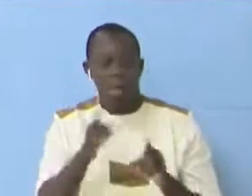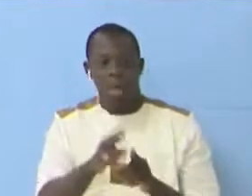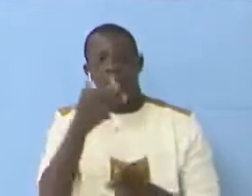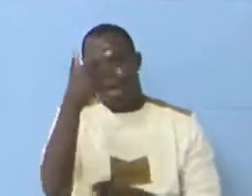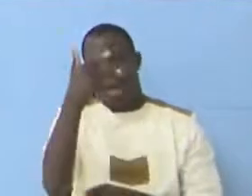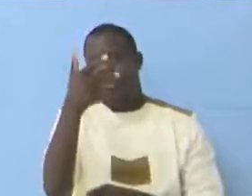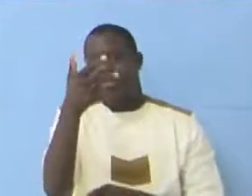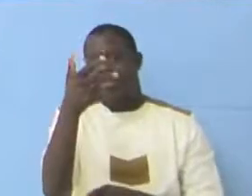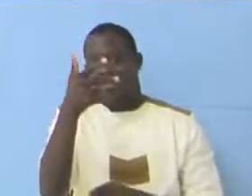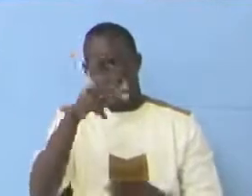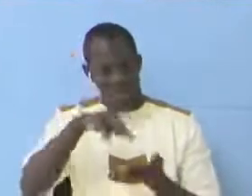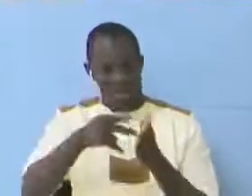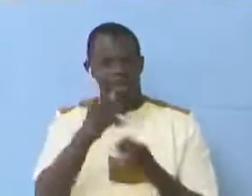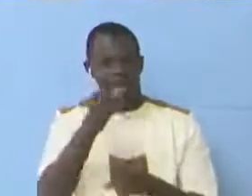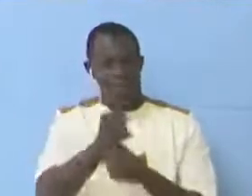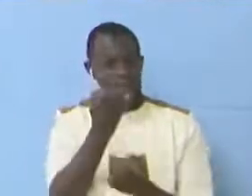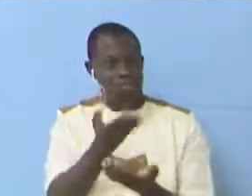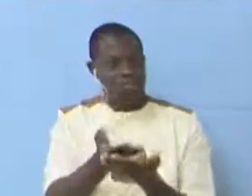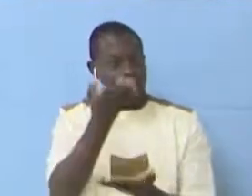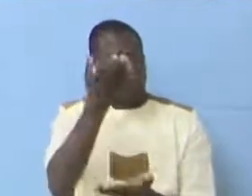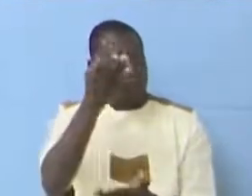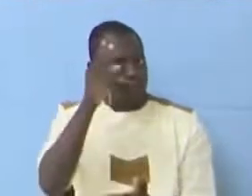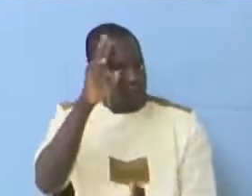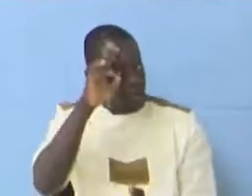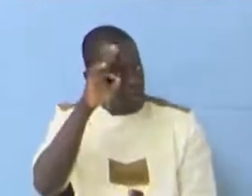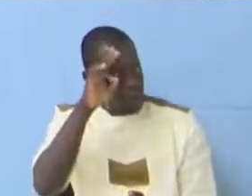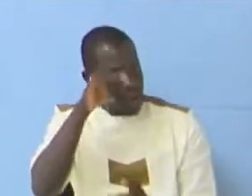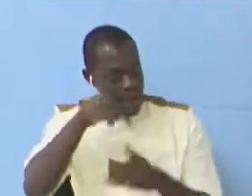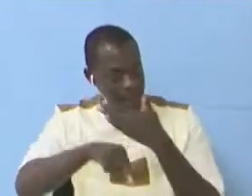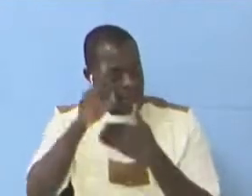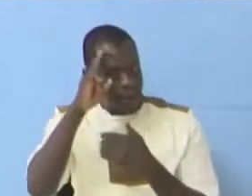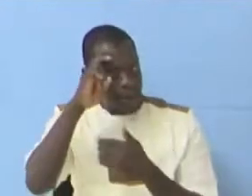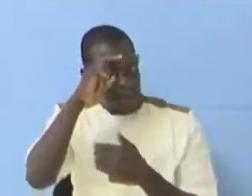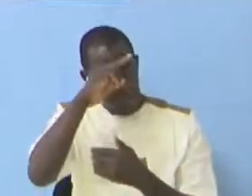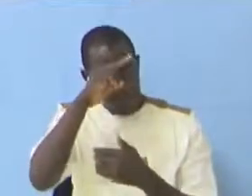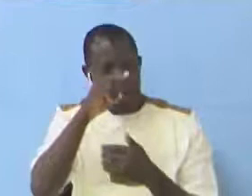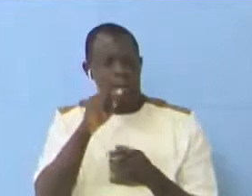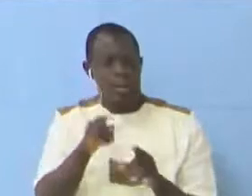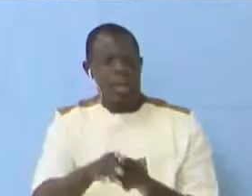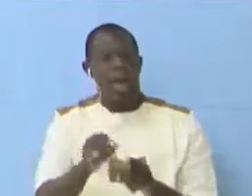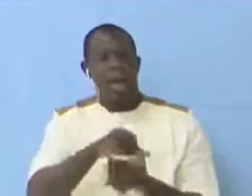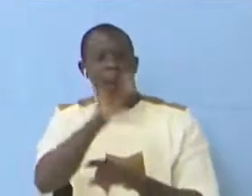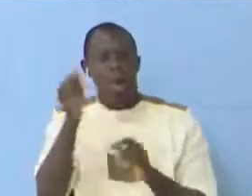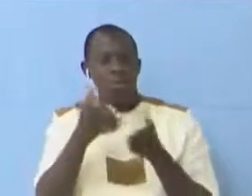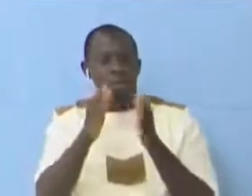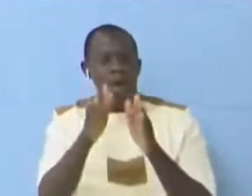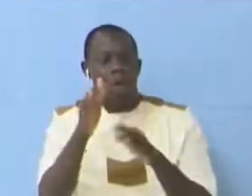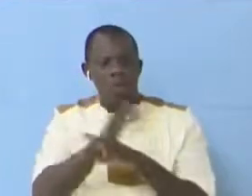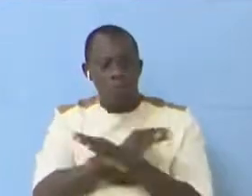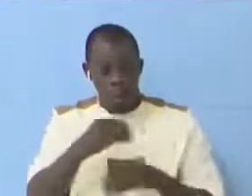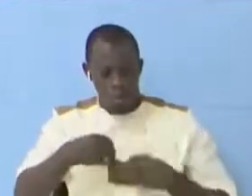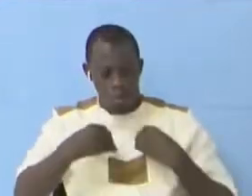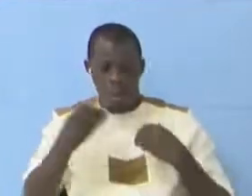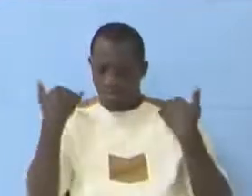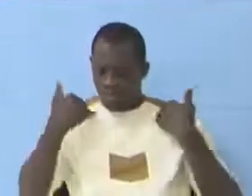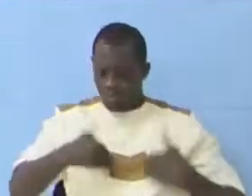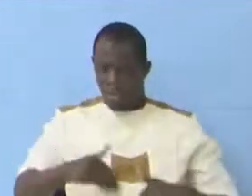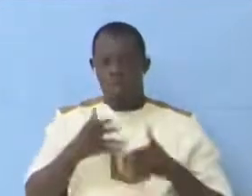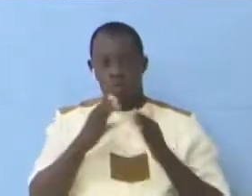that raised the suspicion in your head and the way they were dressed too.